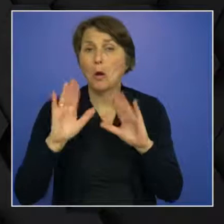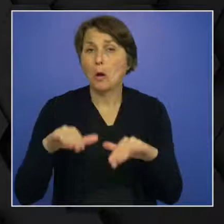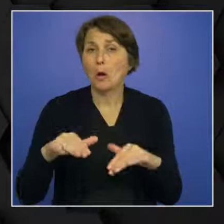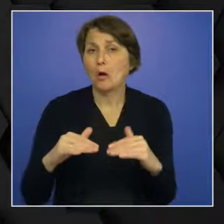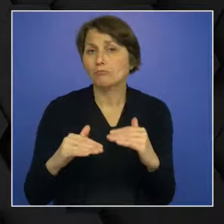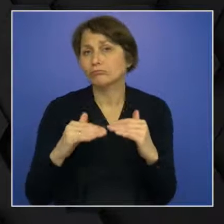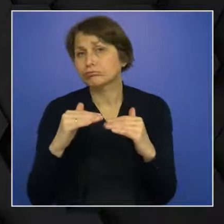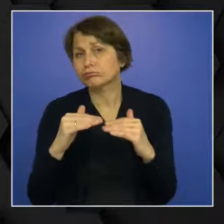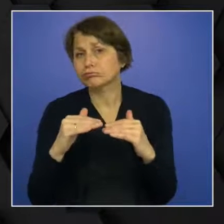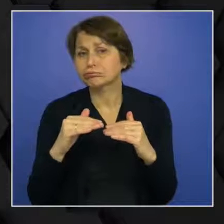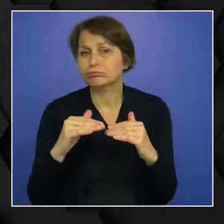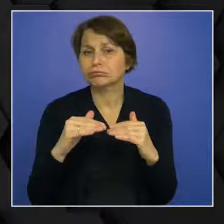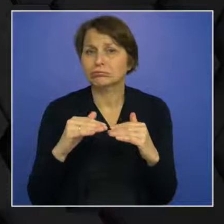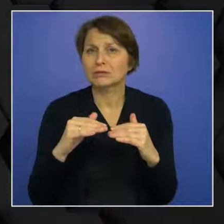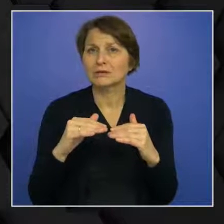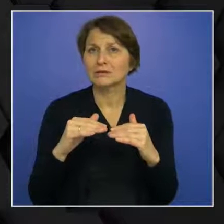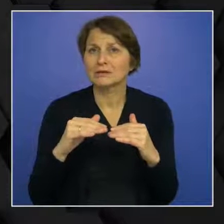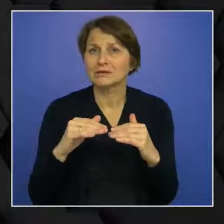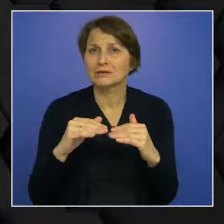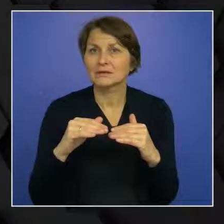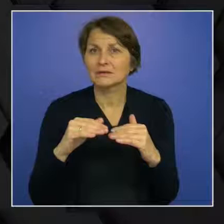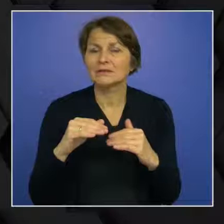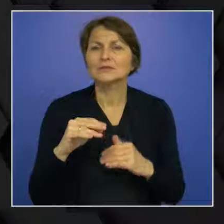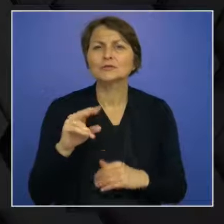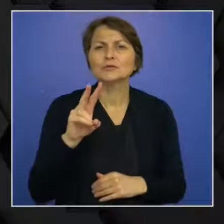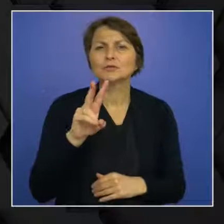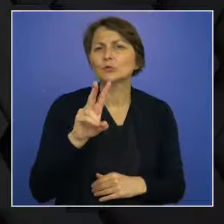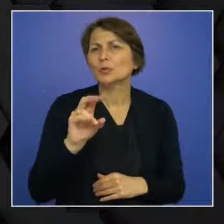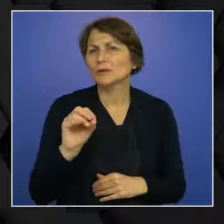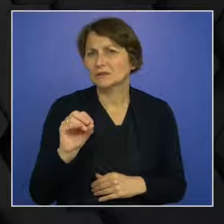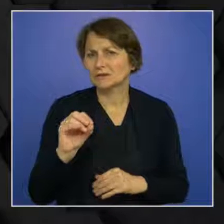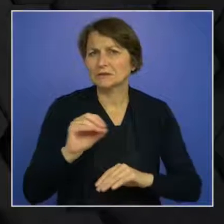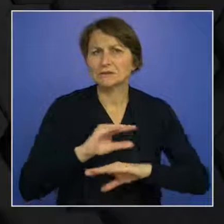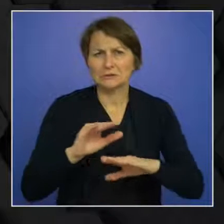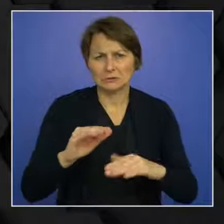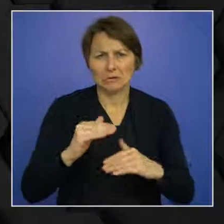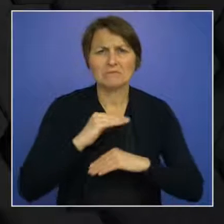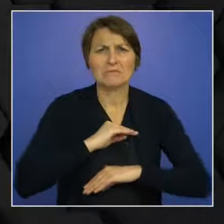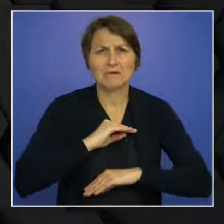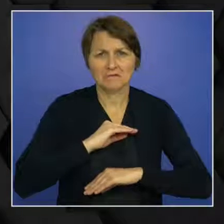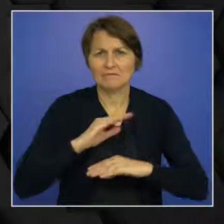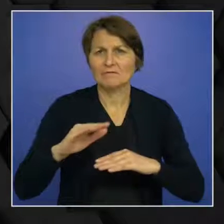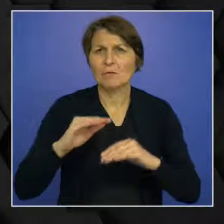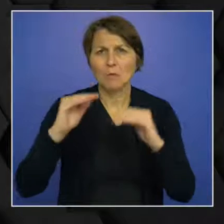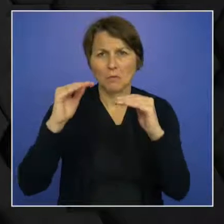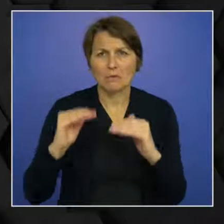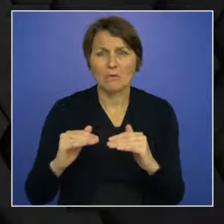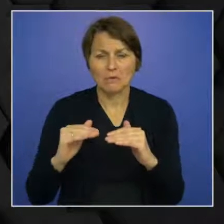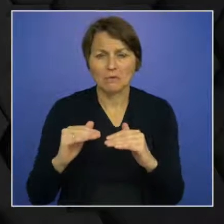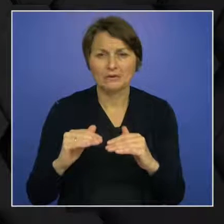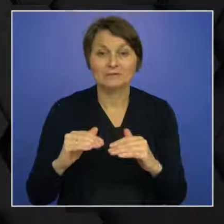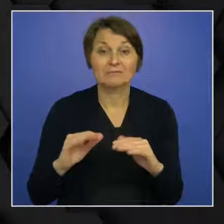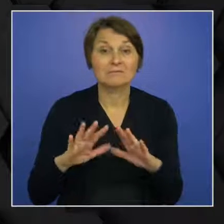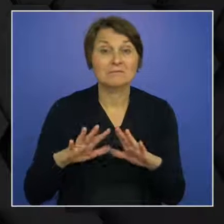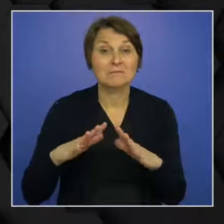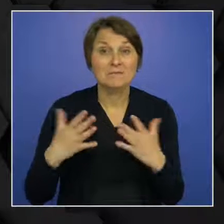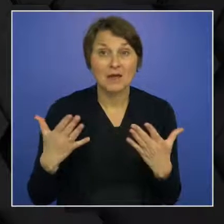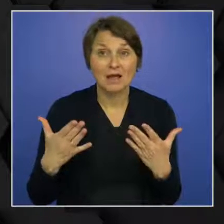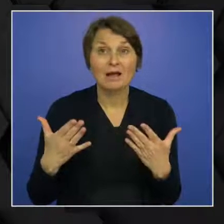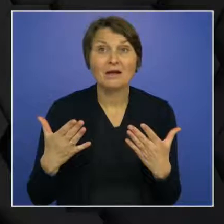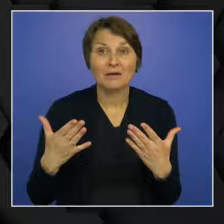420p in a lower one. And what this does, and this one, the